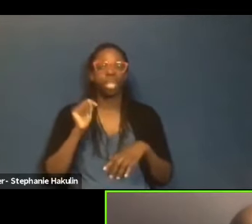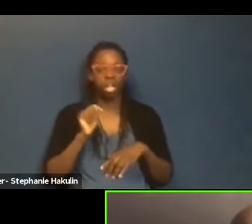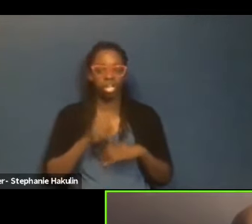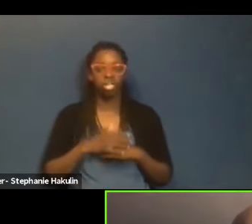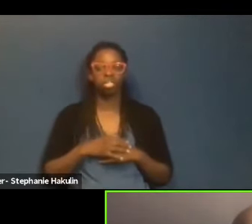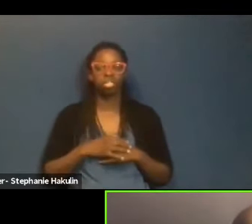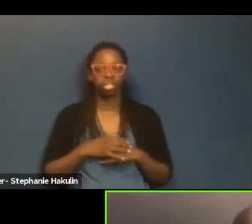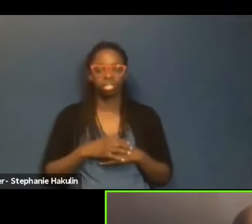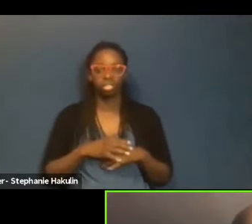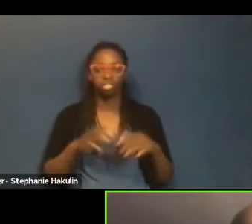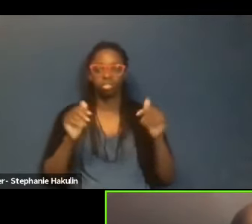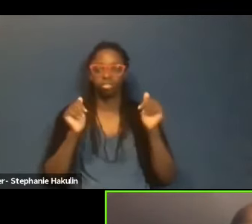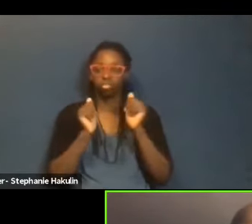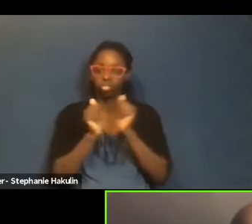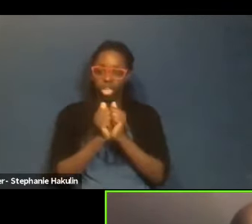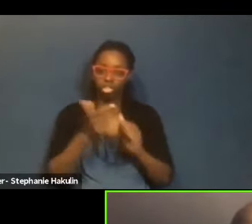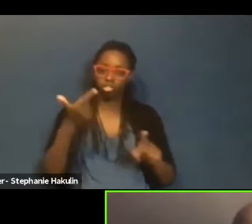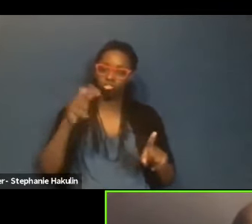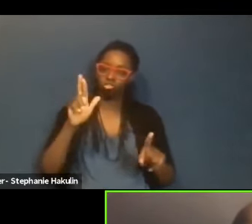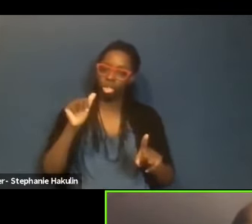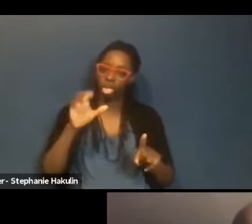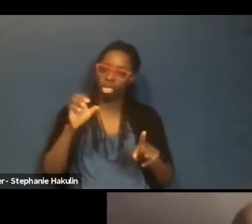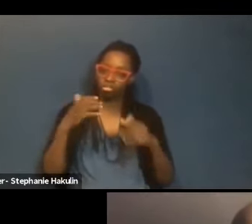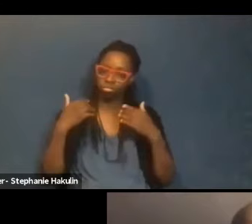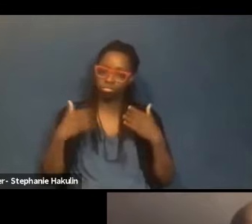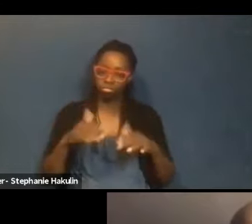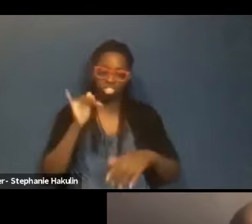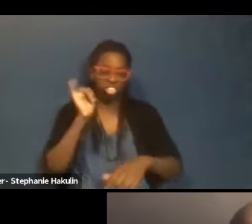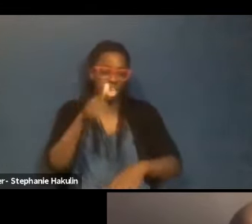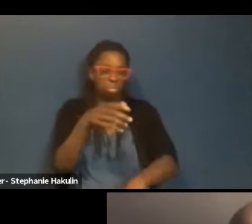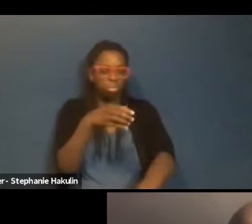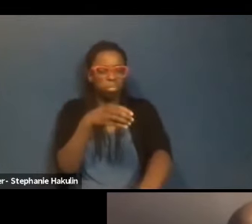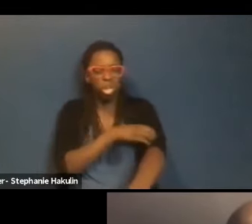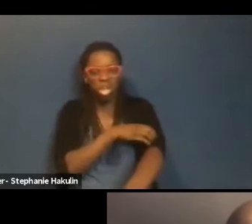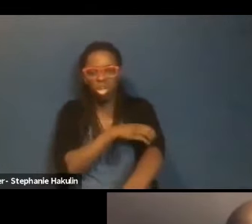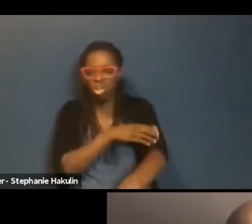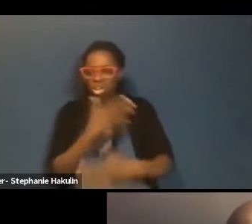power, what intensity of emotion. You know what I mean?